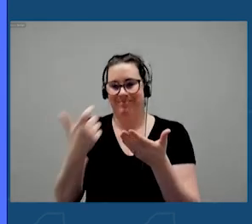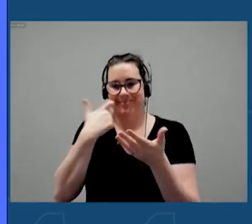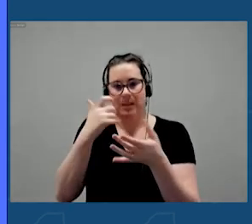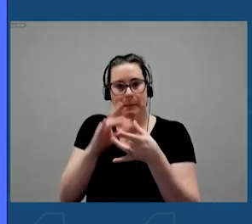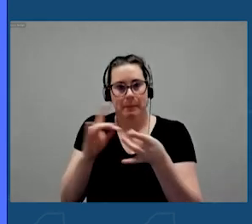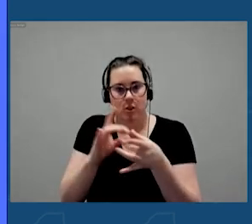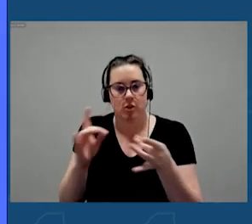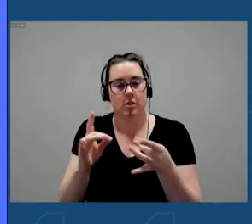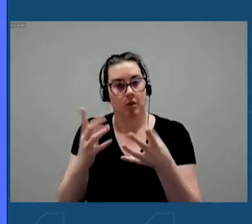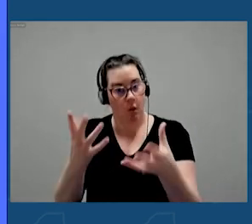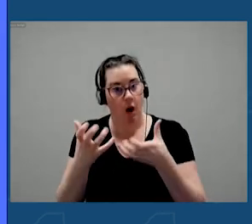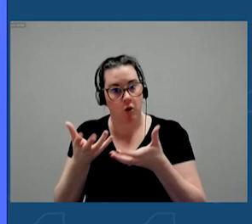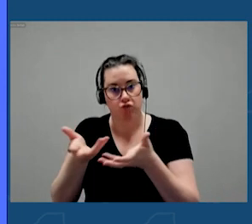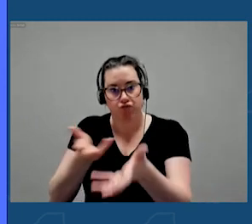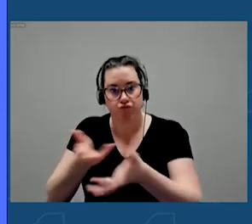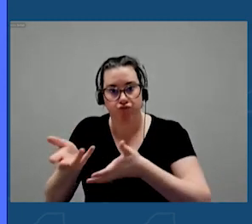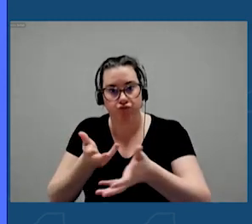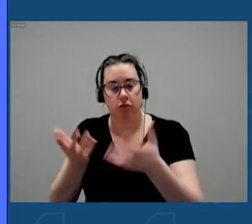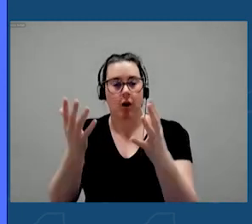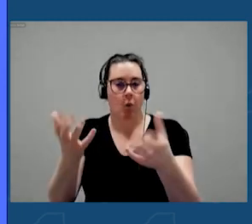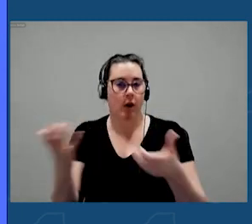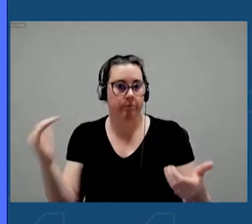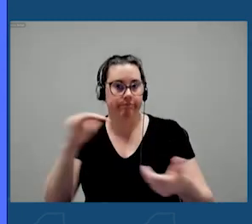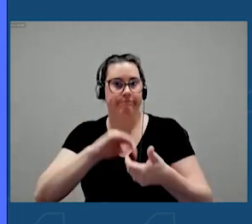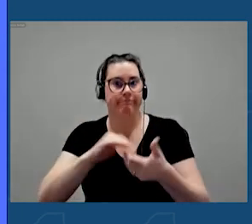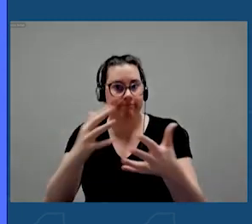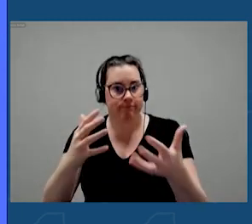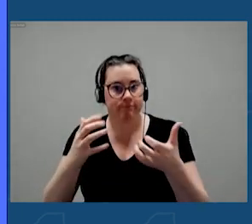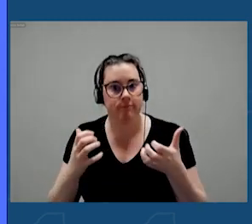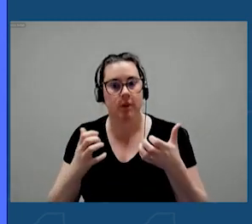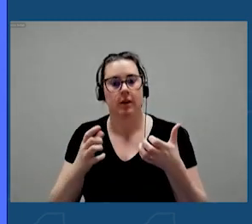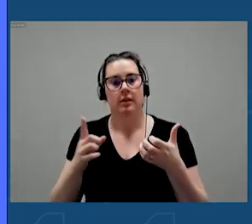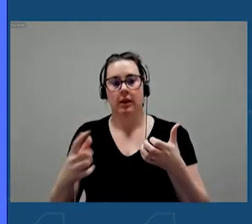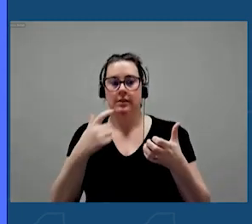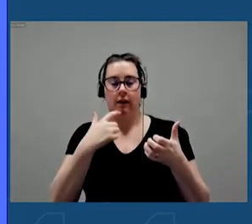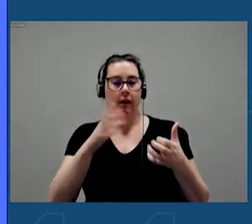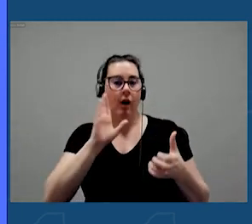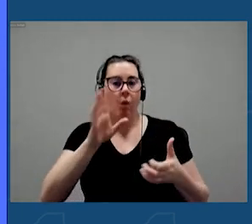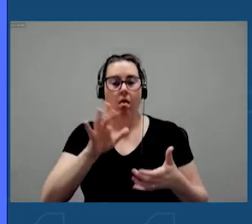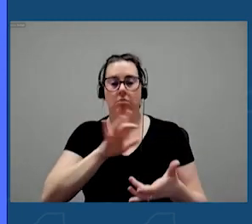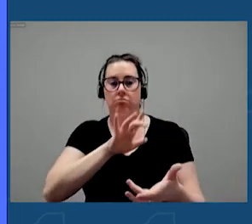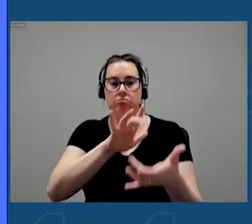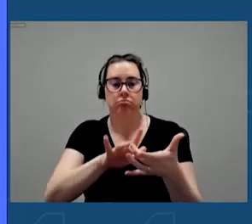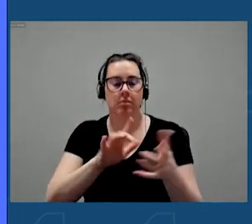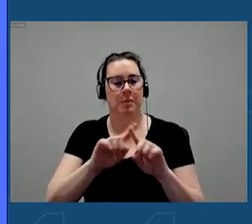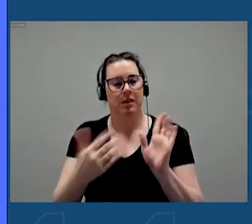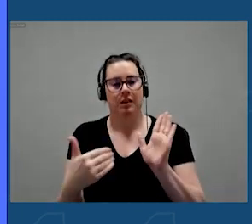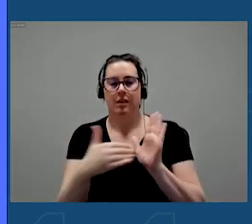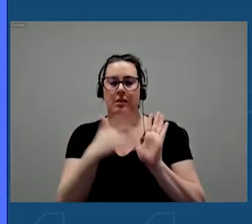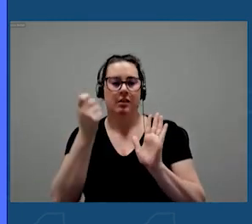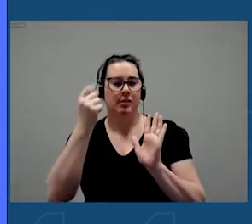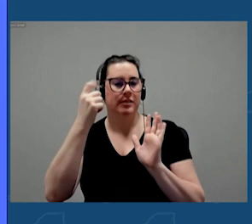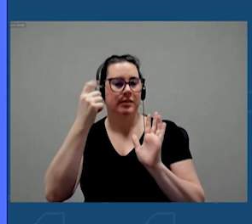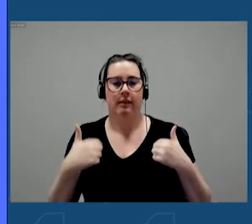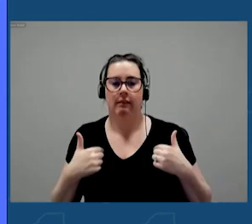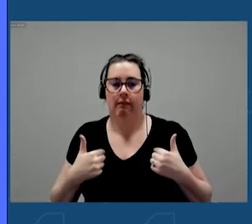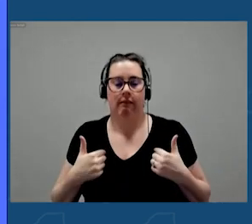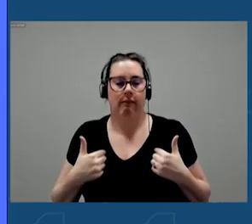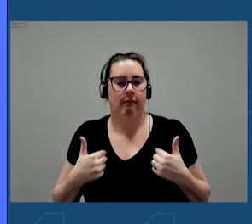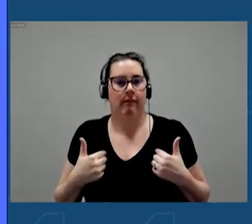to work with us. They want to be partners. They're saying that. I will reach out. And again, I said, at the end of the